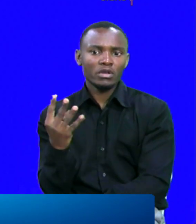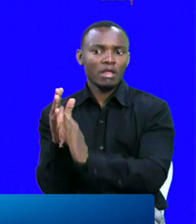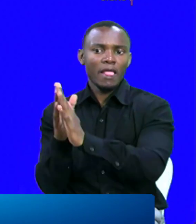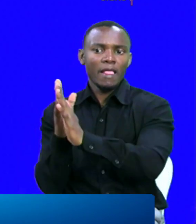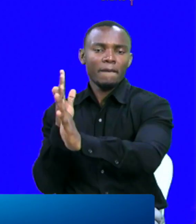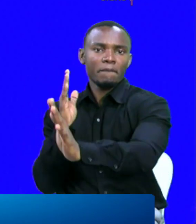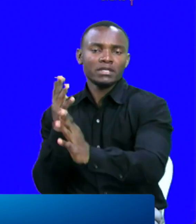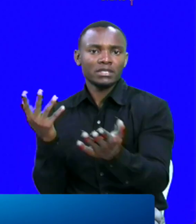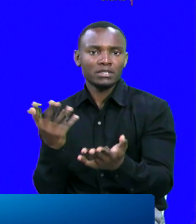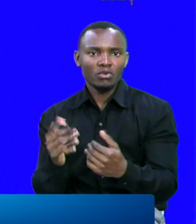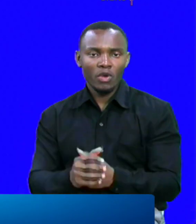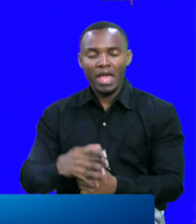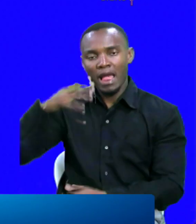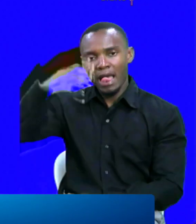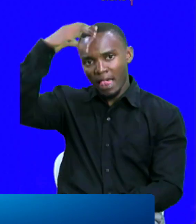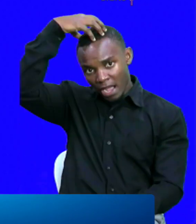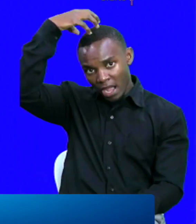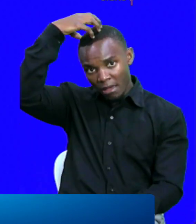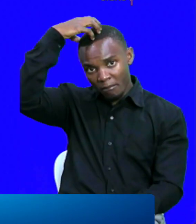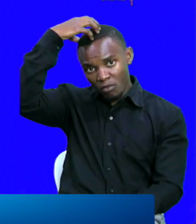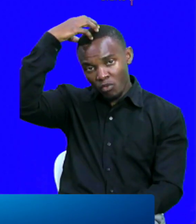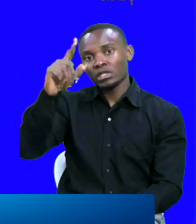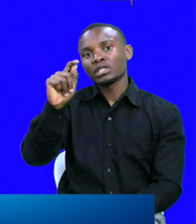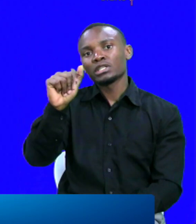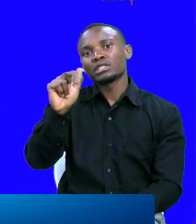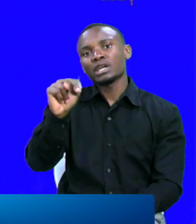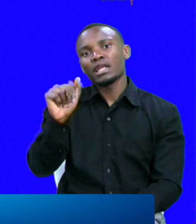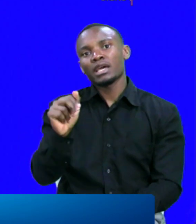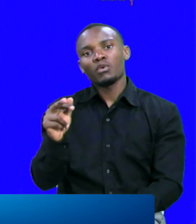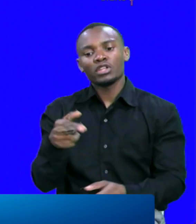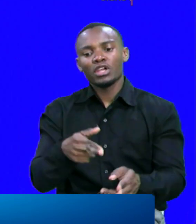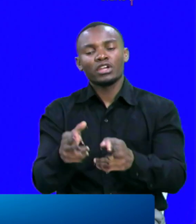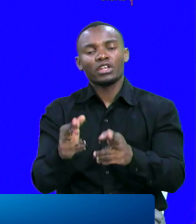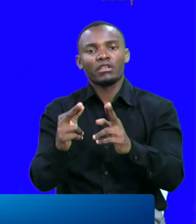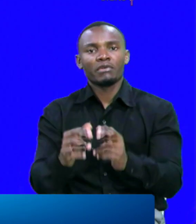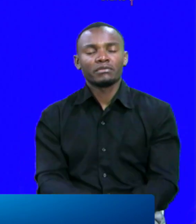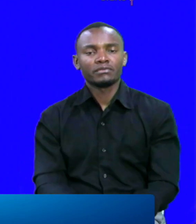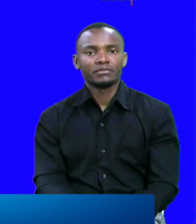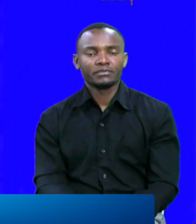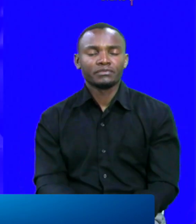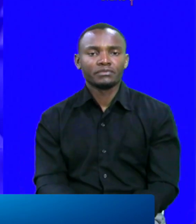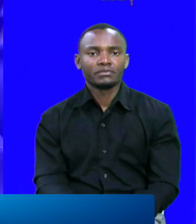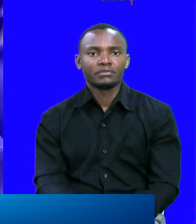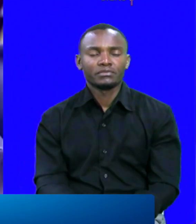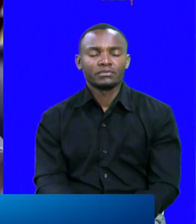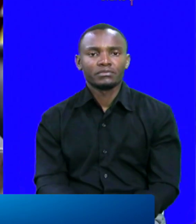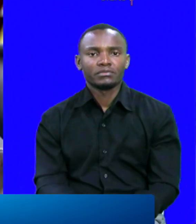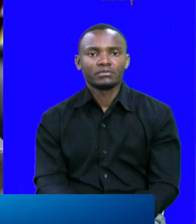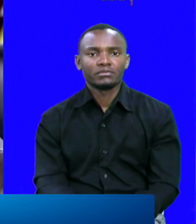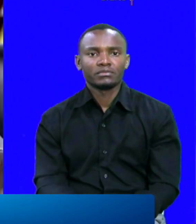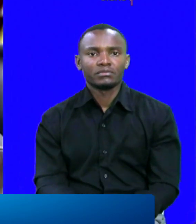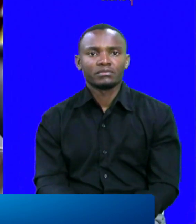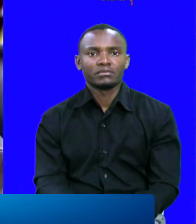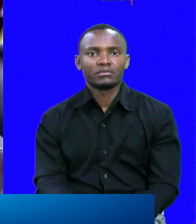60 militants are killed after Lamu attack. Interior Cabinet Secretary Kithure Kindiki now claims that